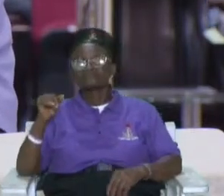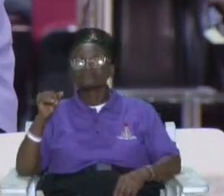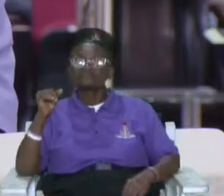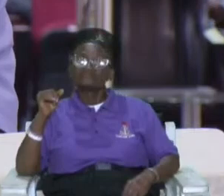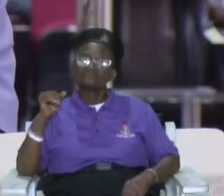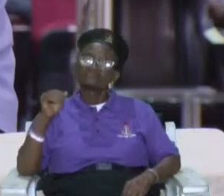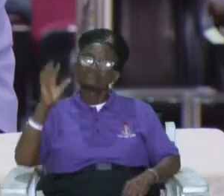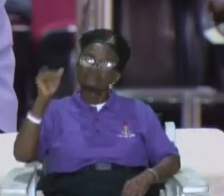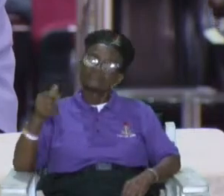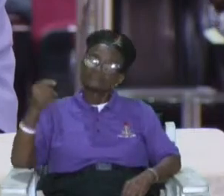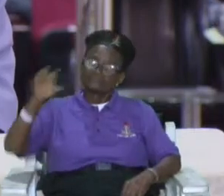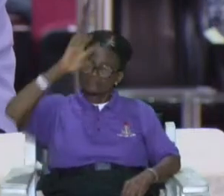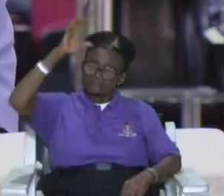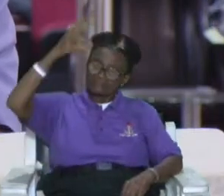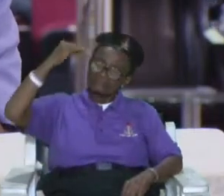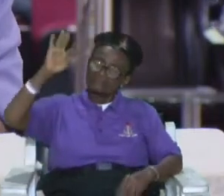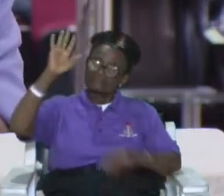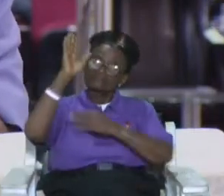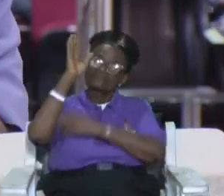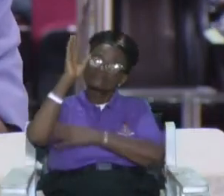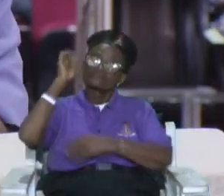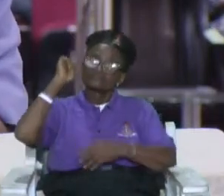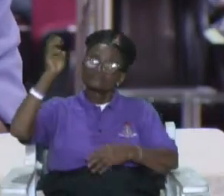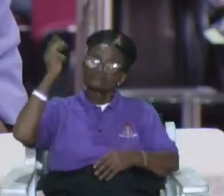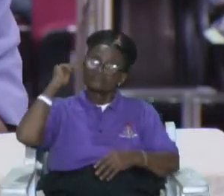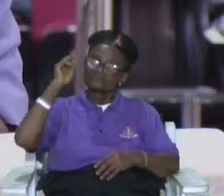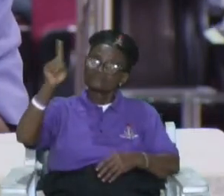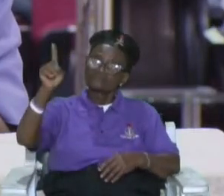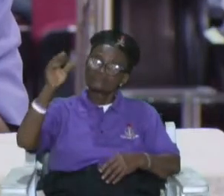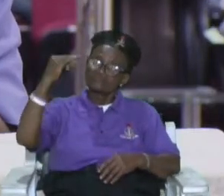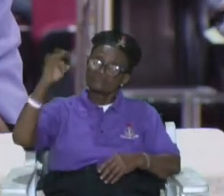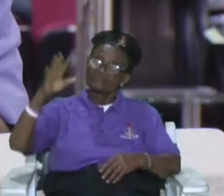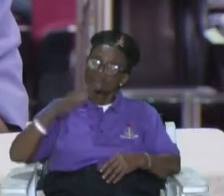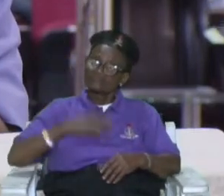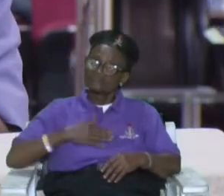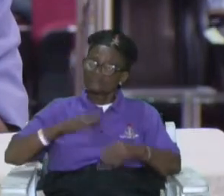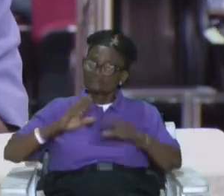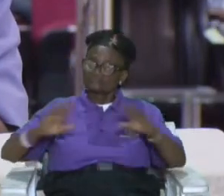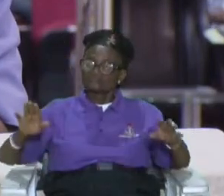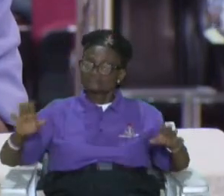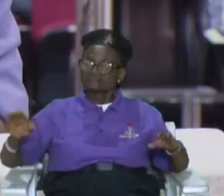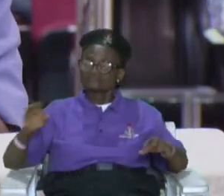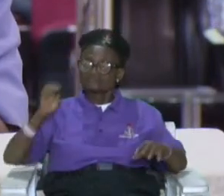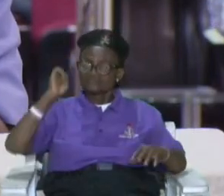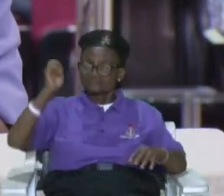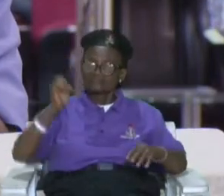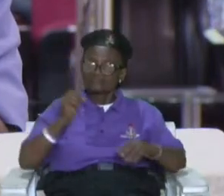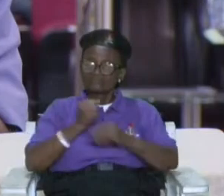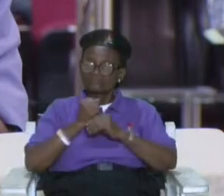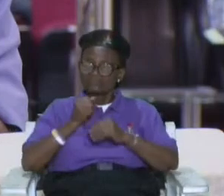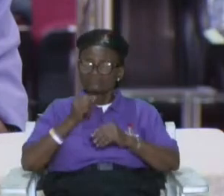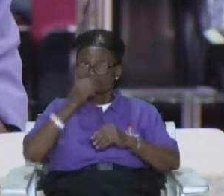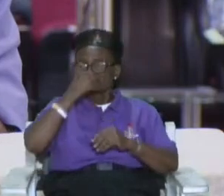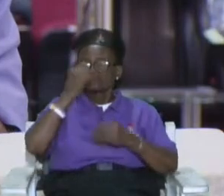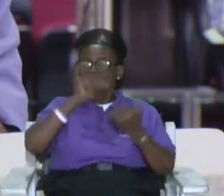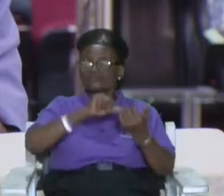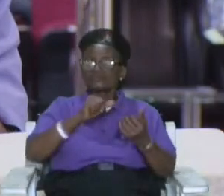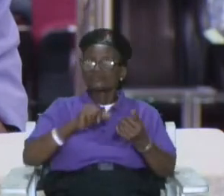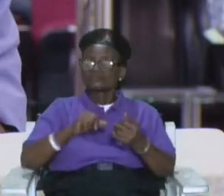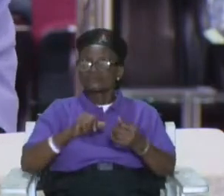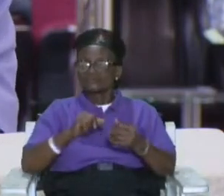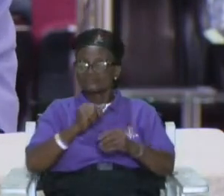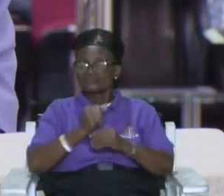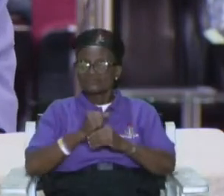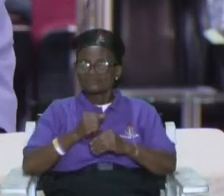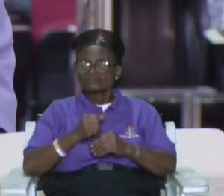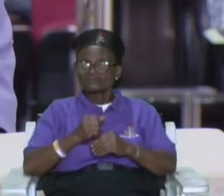by the grace of God, was one of my children. God born again, God baptized in the Holy Spirit, etc.,